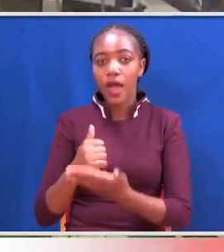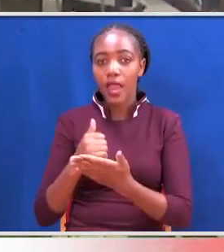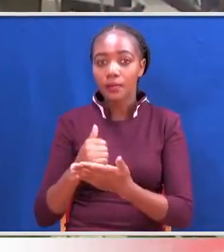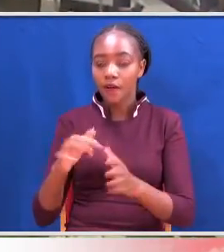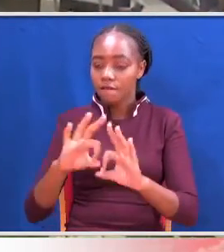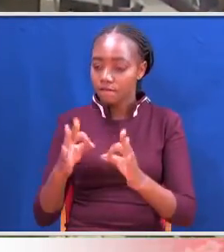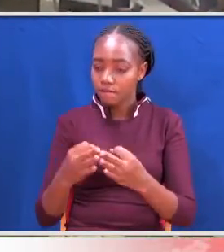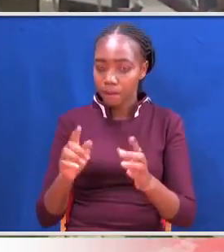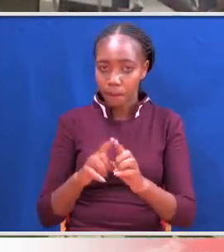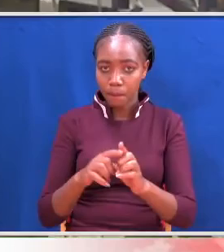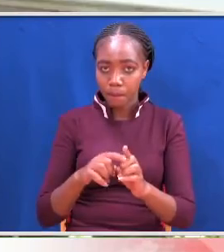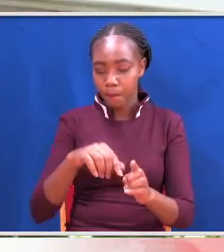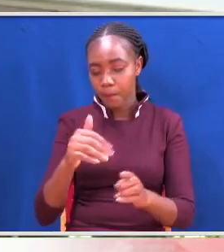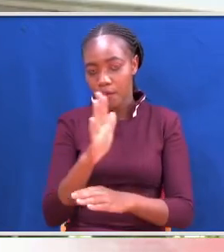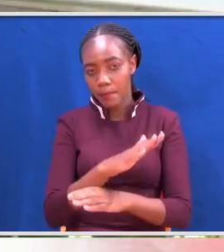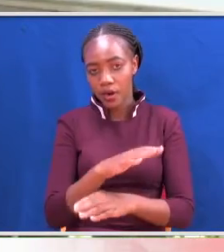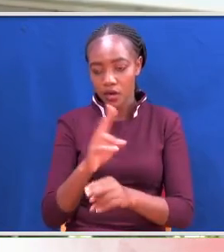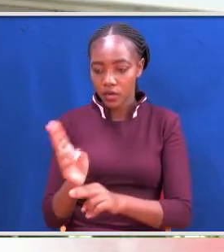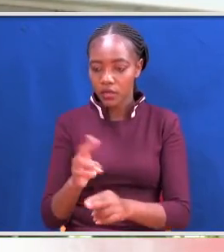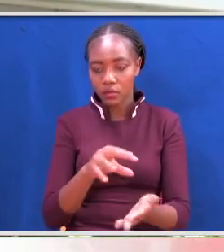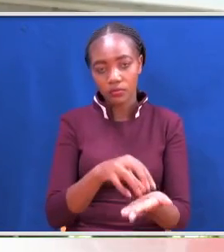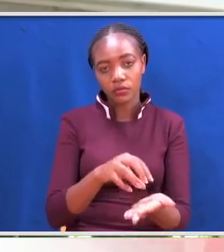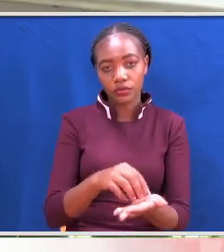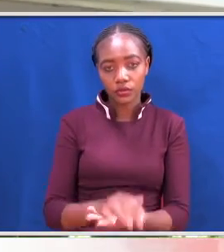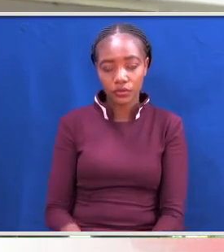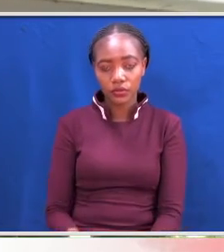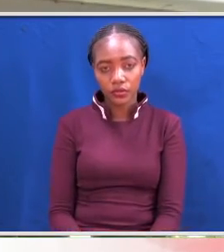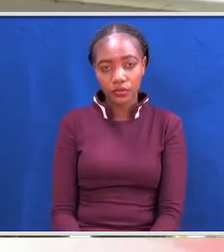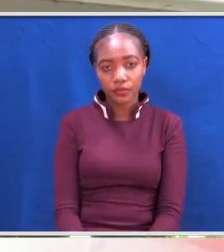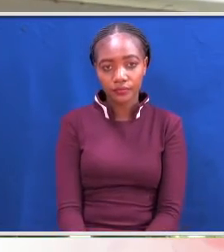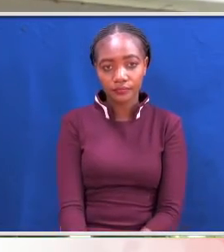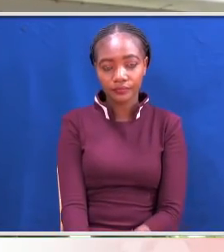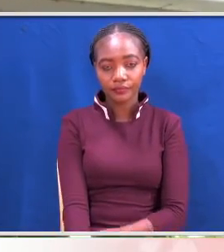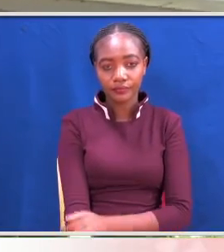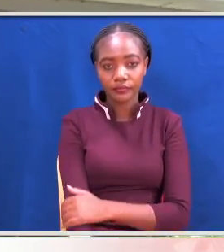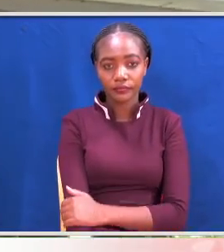enterprises back on their feet. Margaret Wanjiru, TV 47.